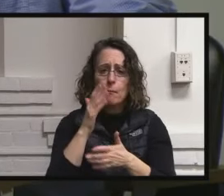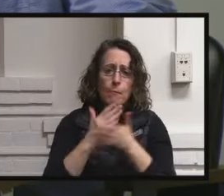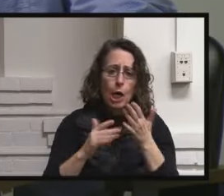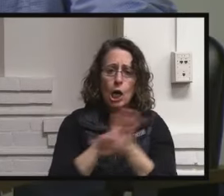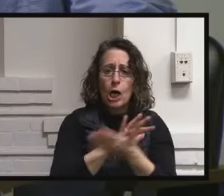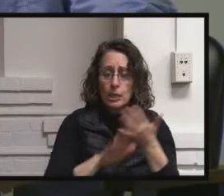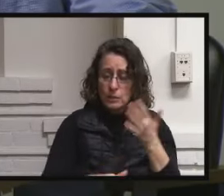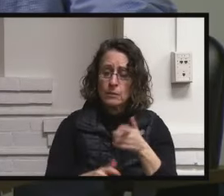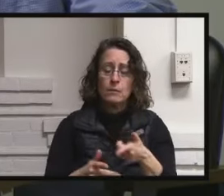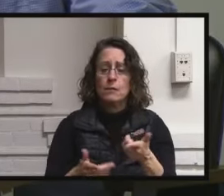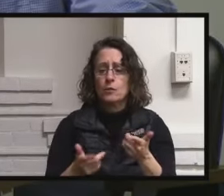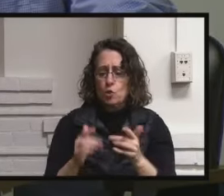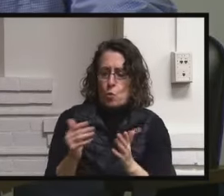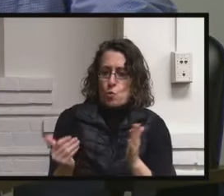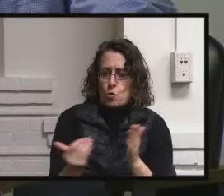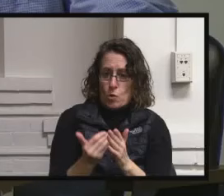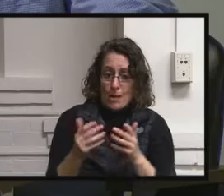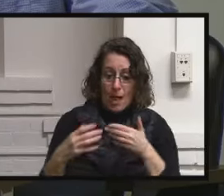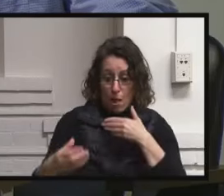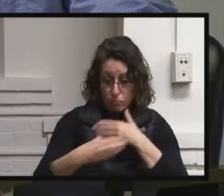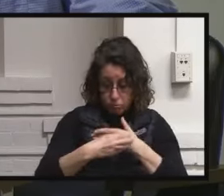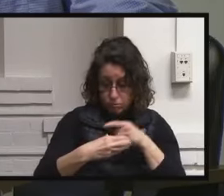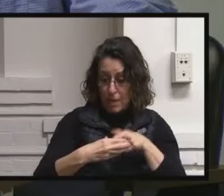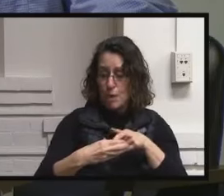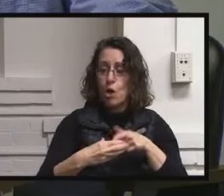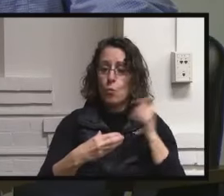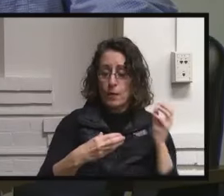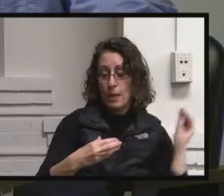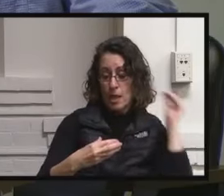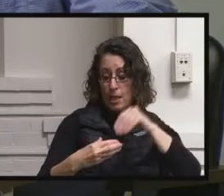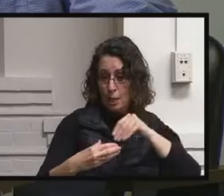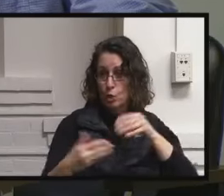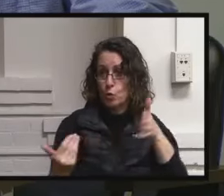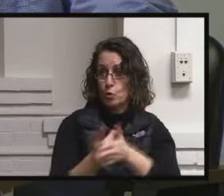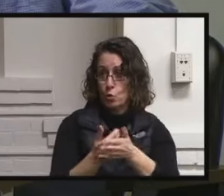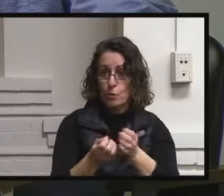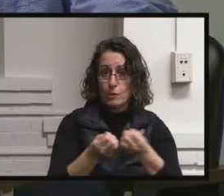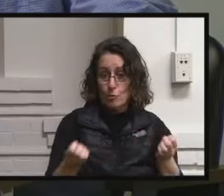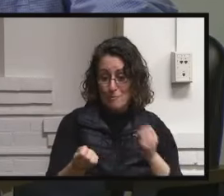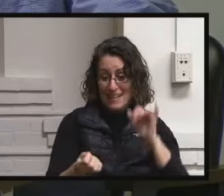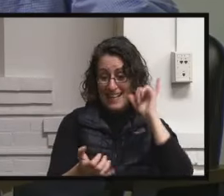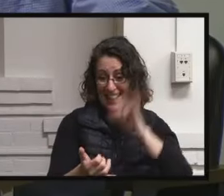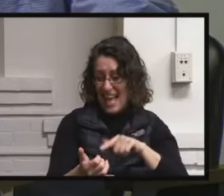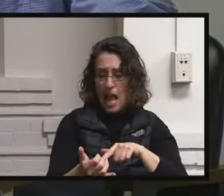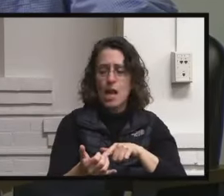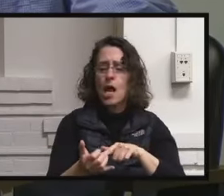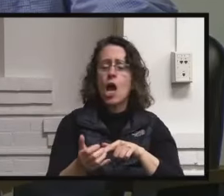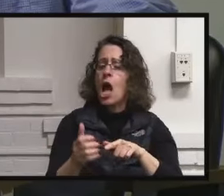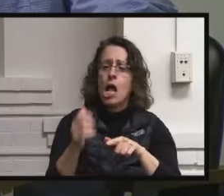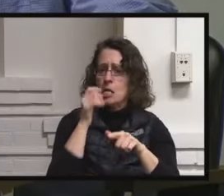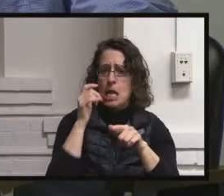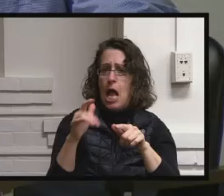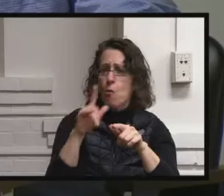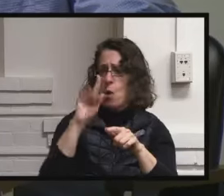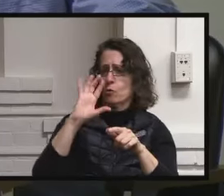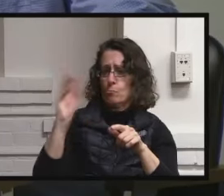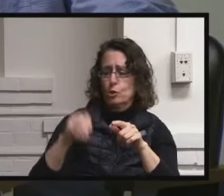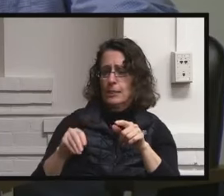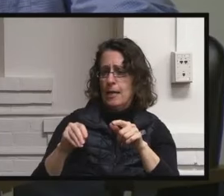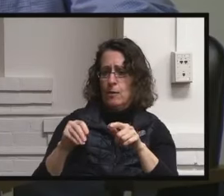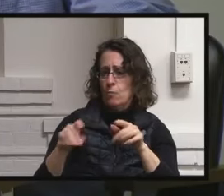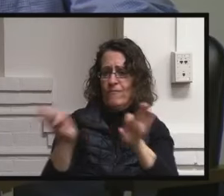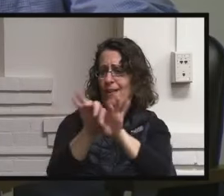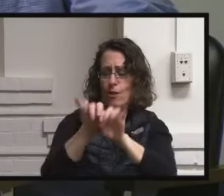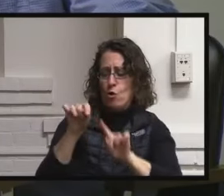that they will. What we are proposing is that we set the value of that property at 25%